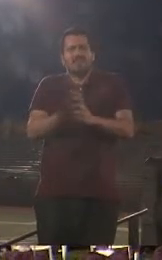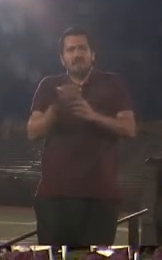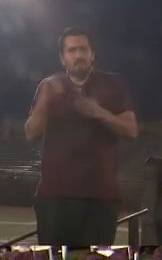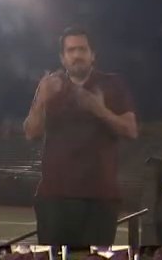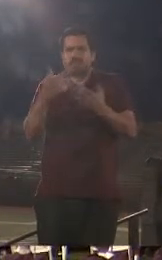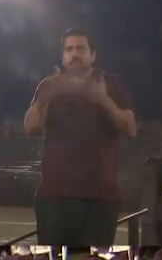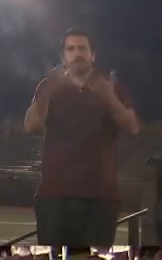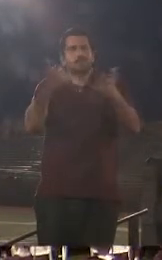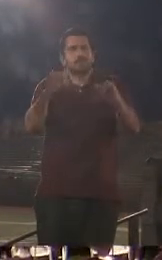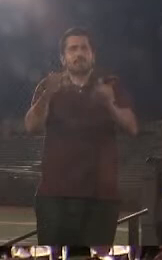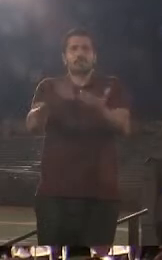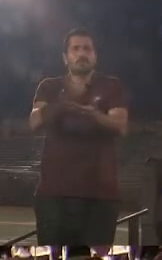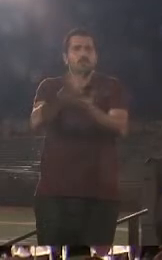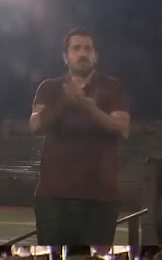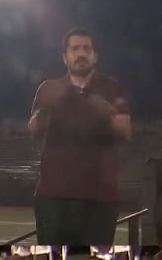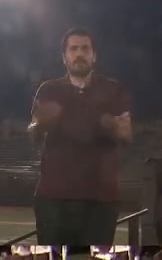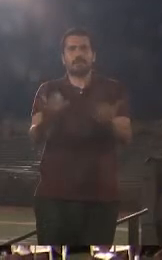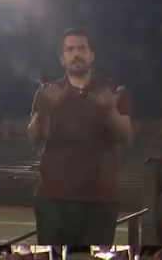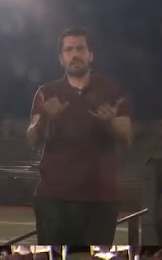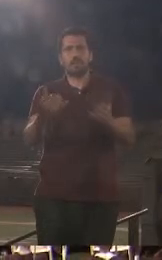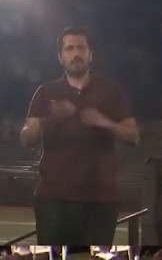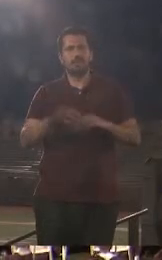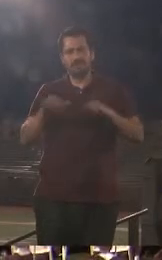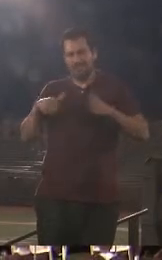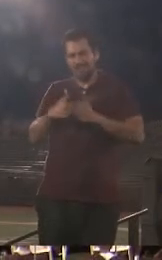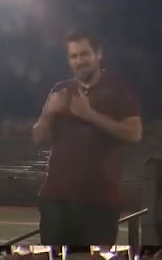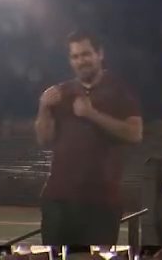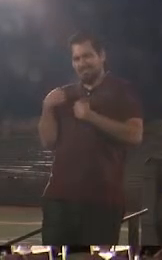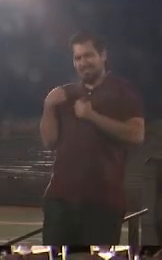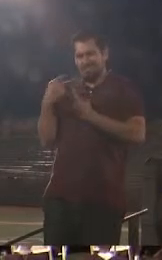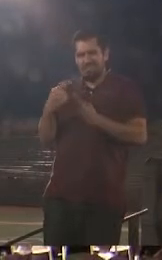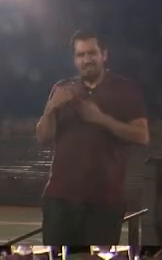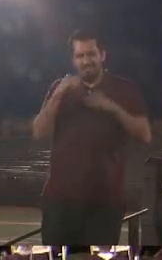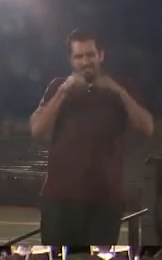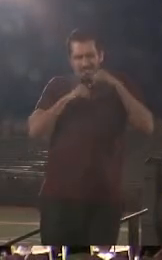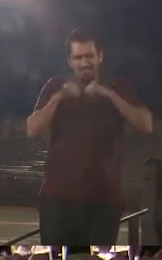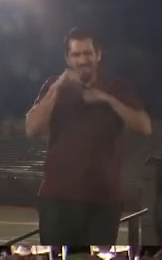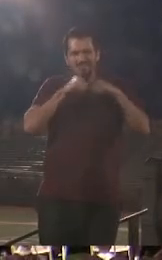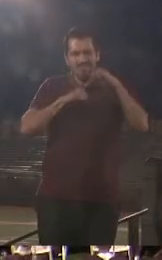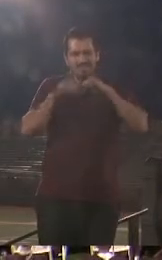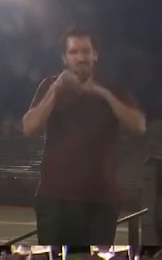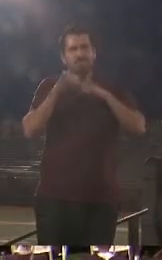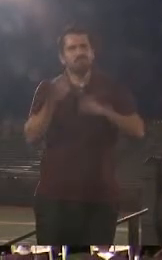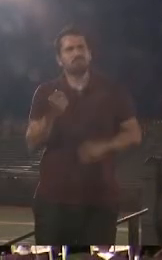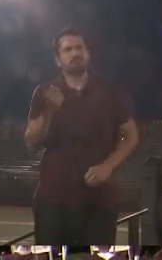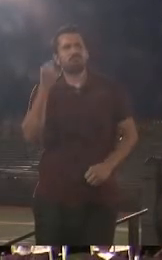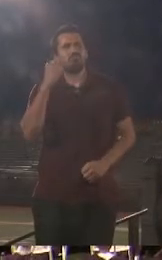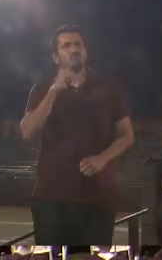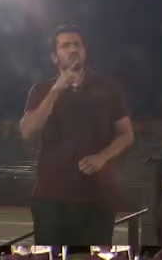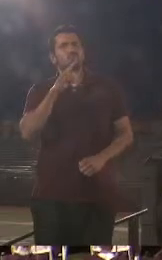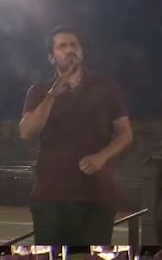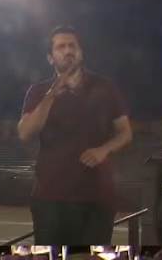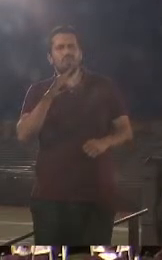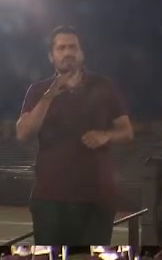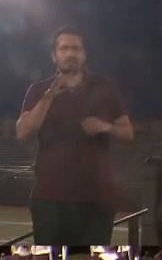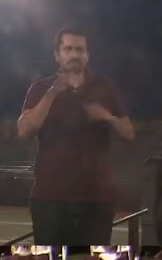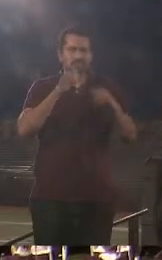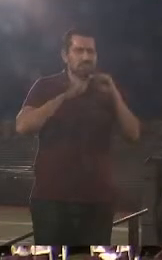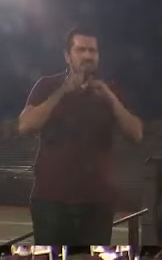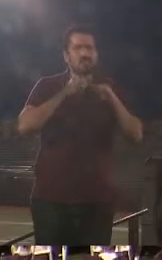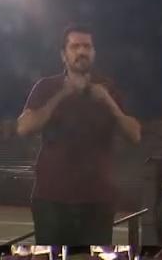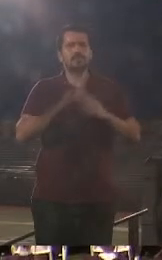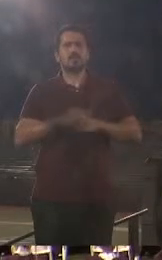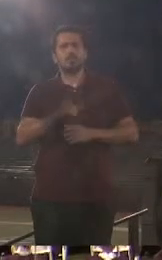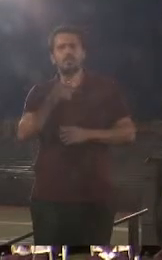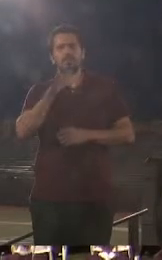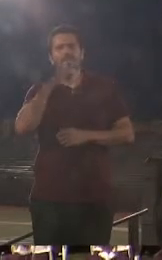today. Through these challenges, we learn the true meaning of resilience. As you enter the next chapter in your life,